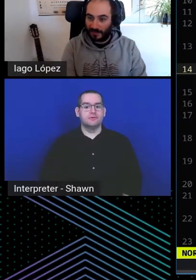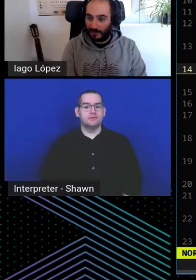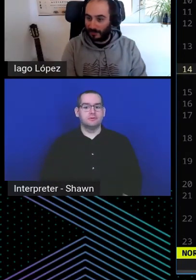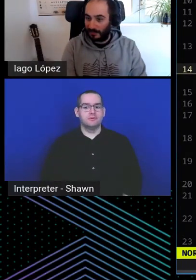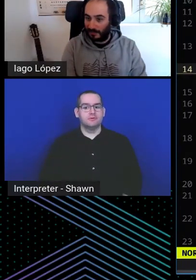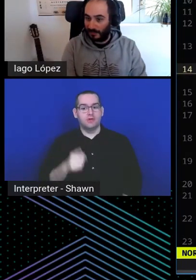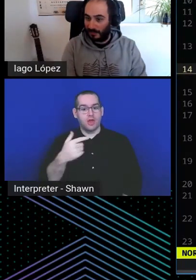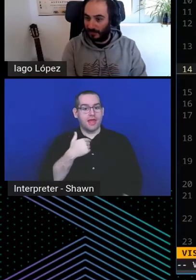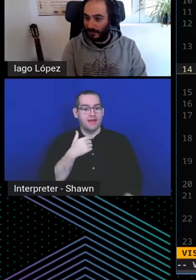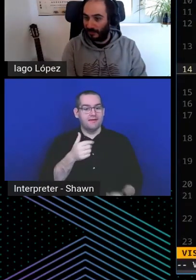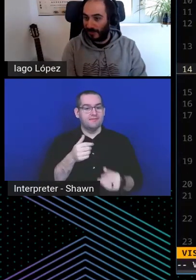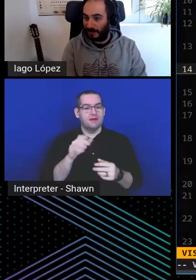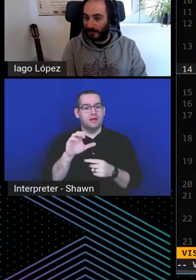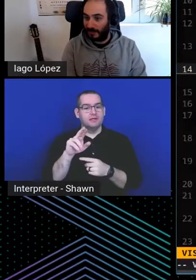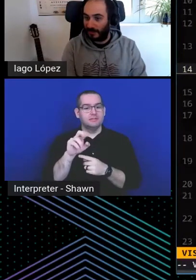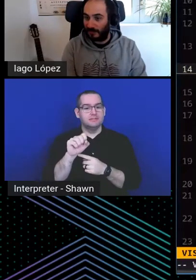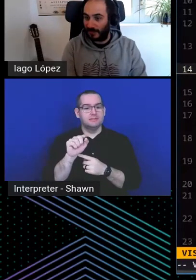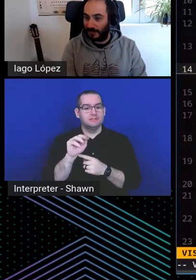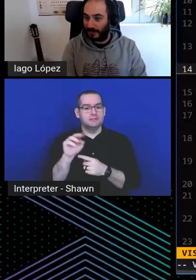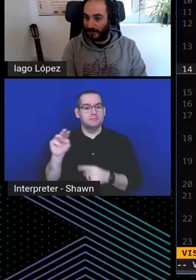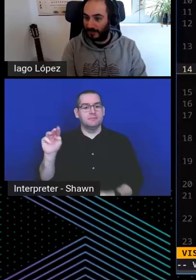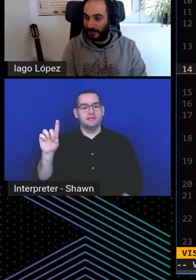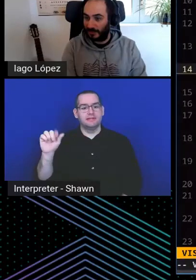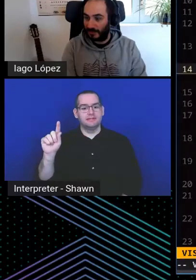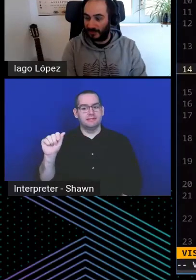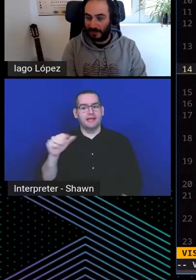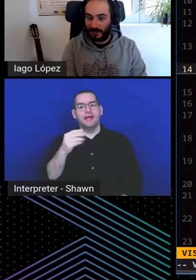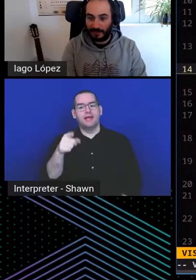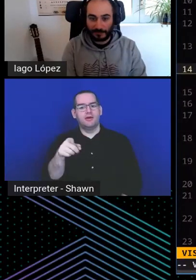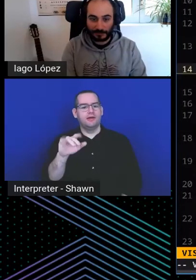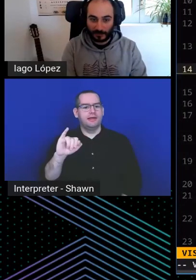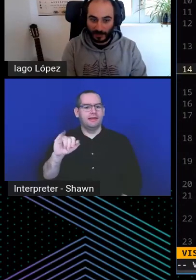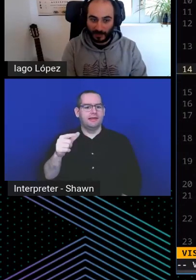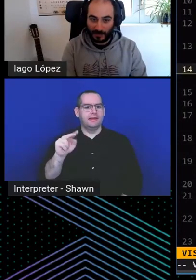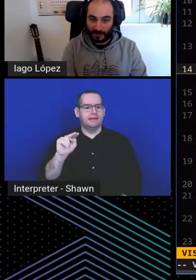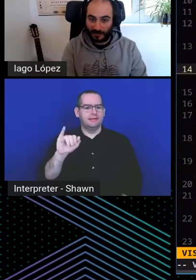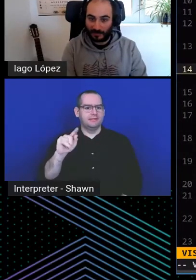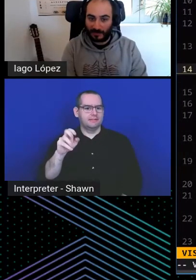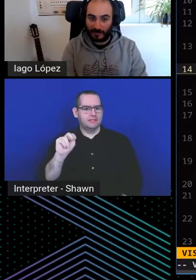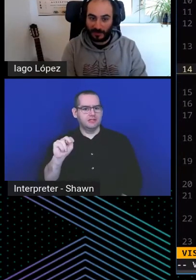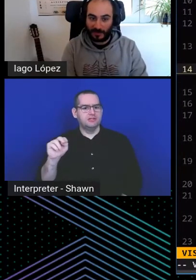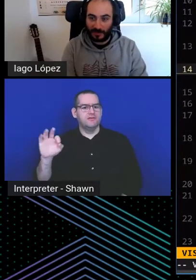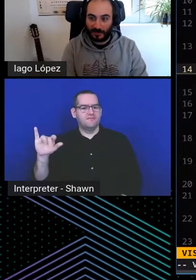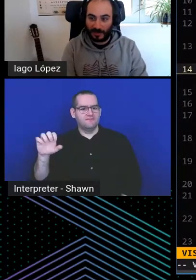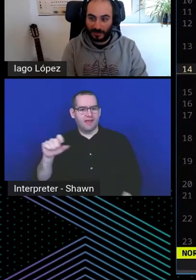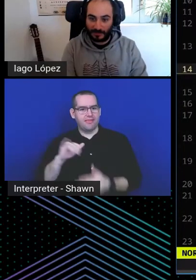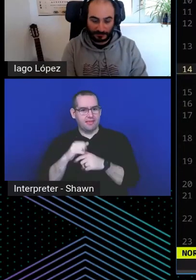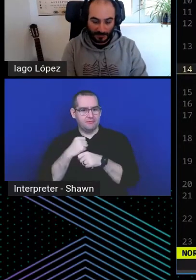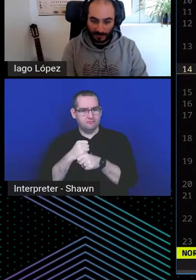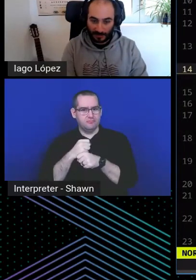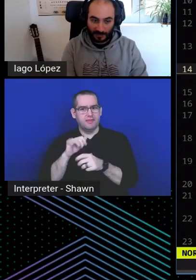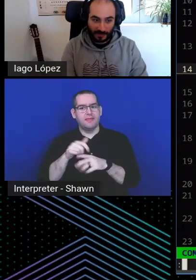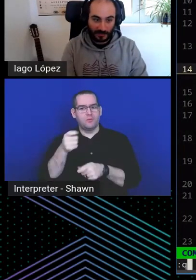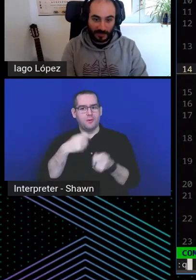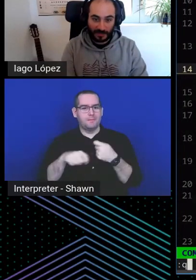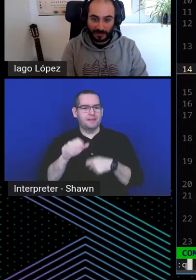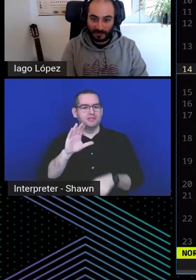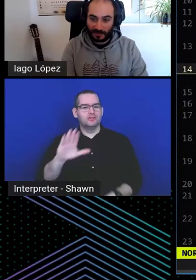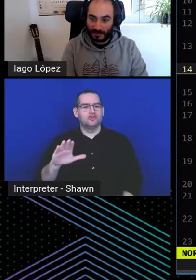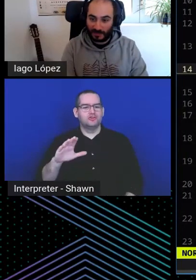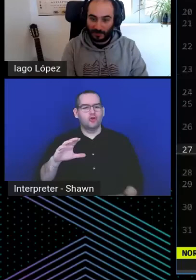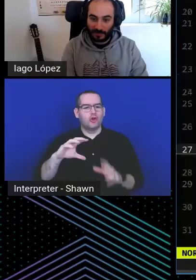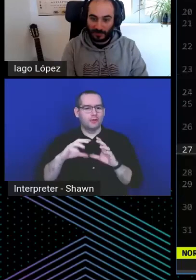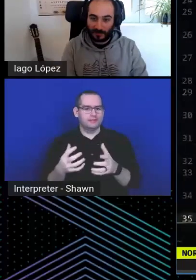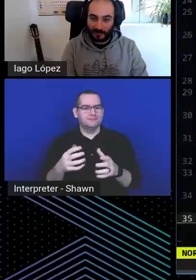custom data and you pass the ignition files that got generated, and then that deploys your cluster. So after running